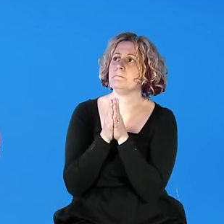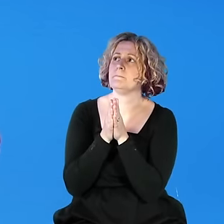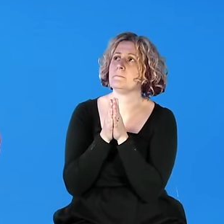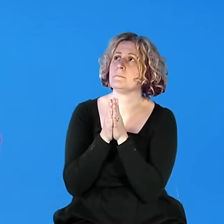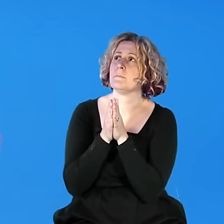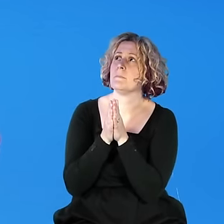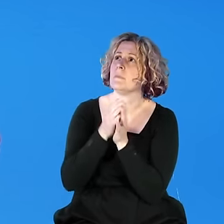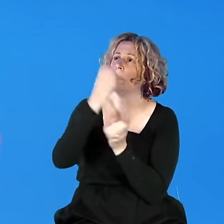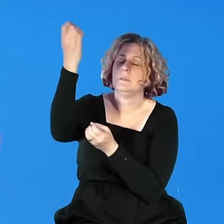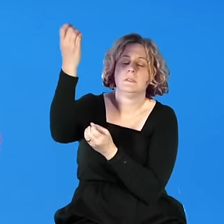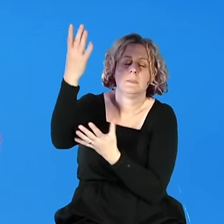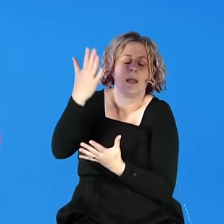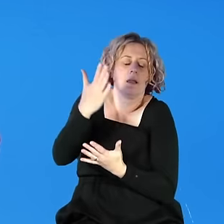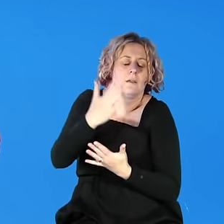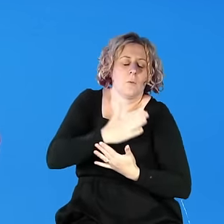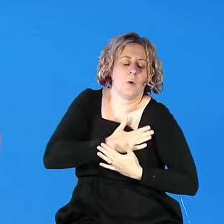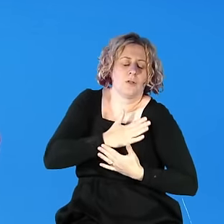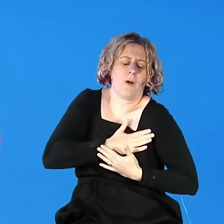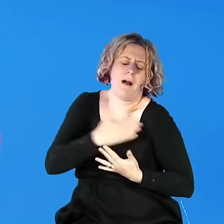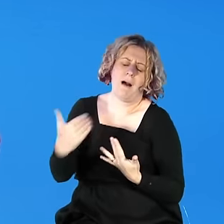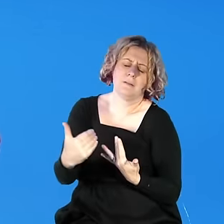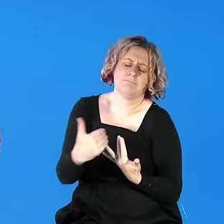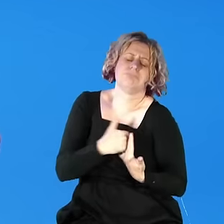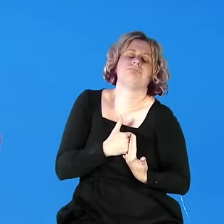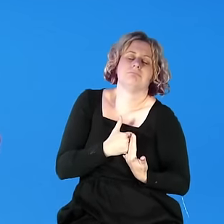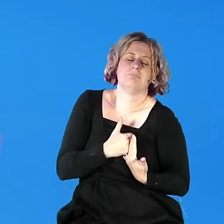Speak your word to our hearts, Father.